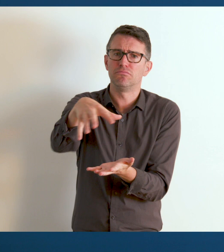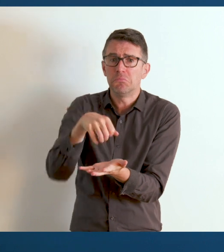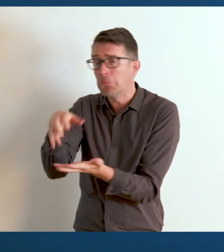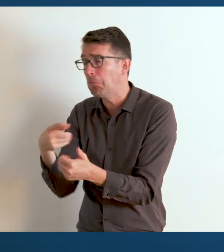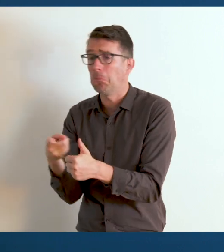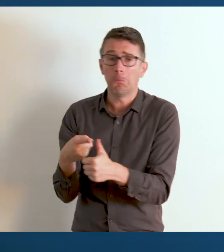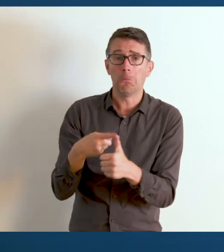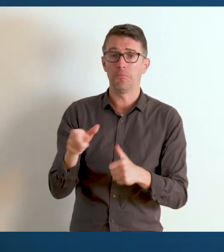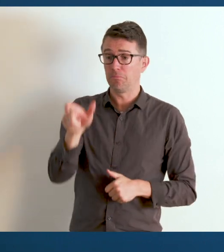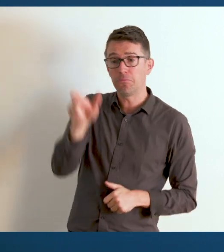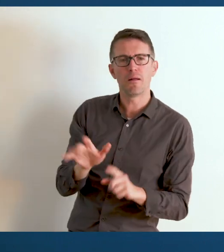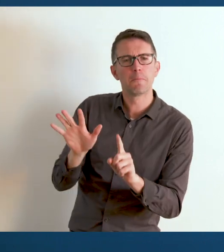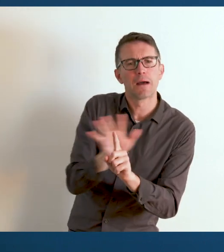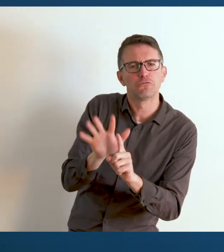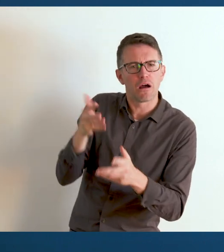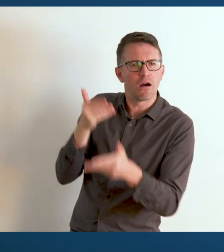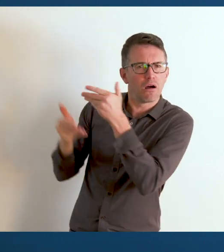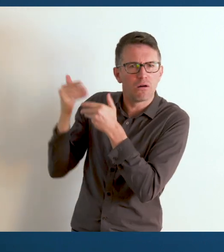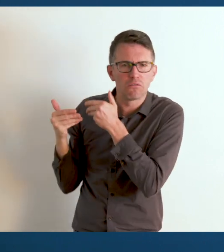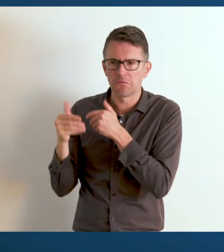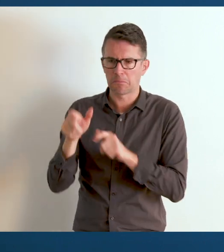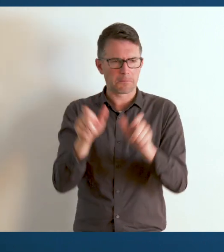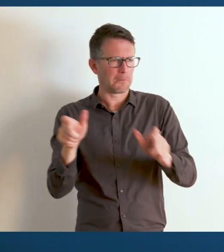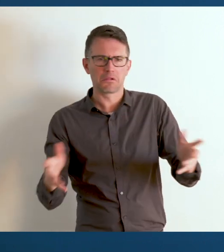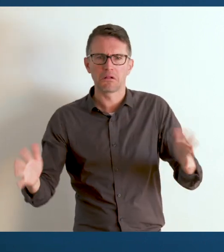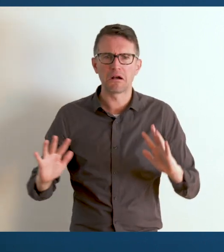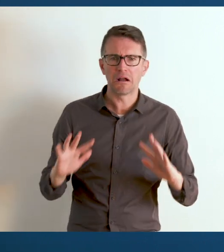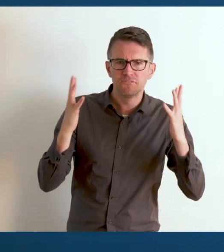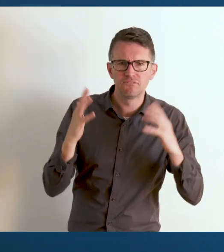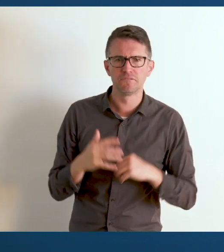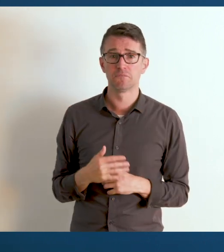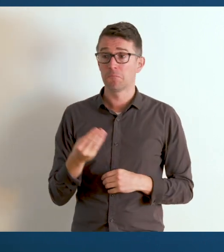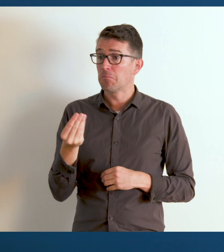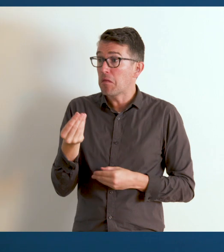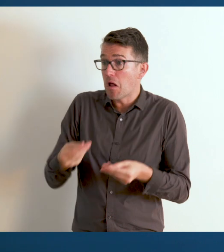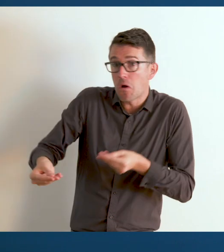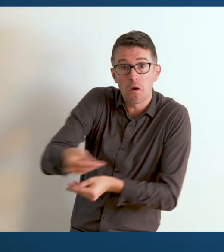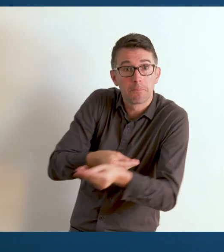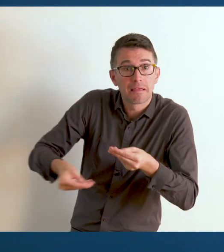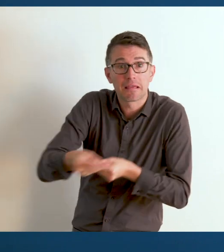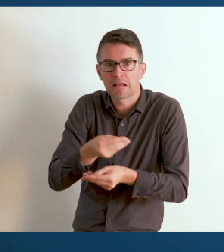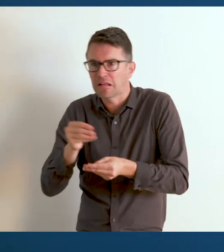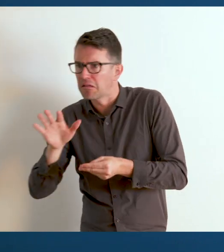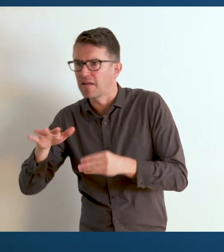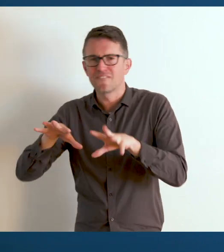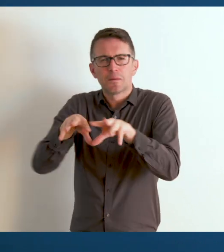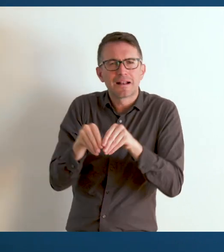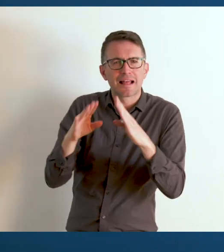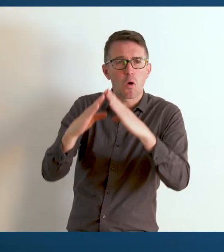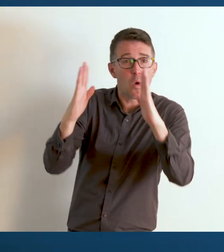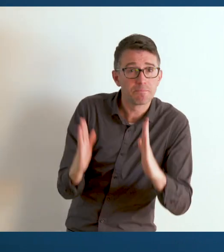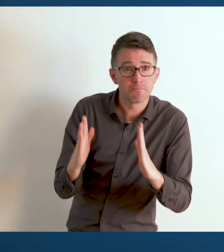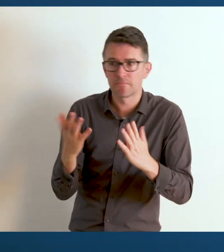population, and they include information about the social background of the population and economic characteristics of families